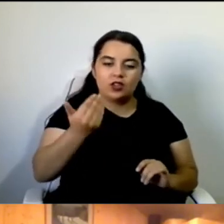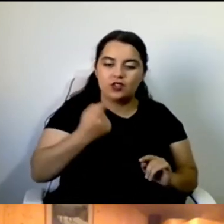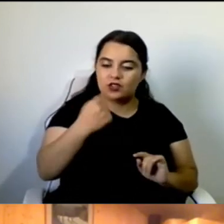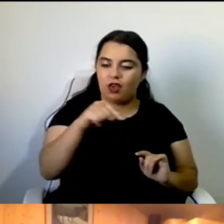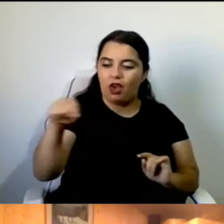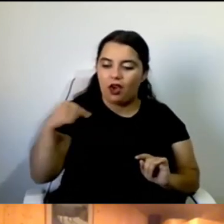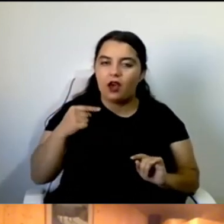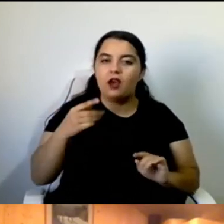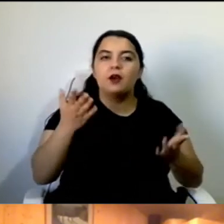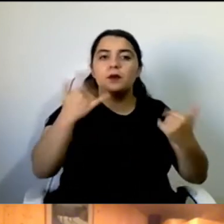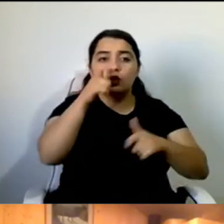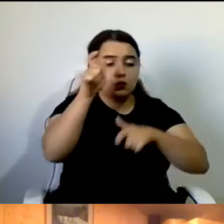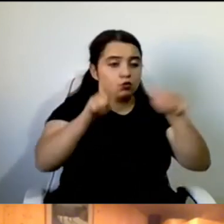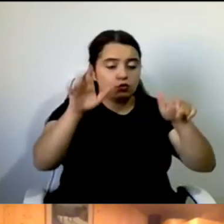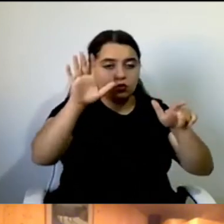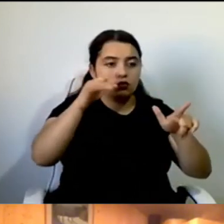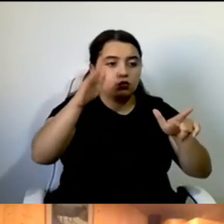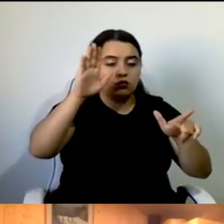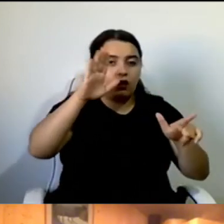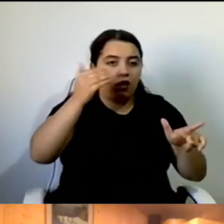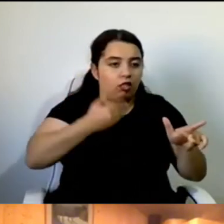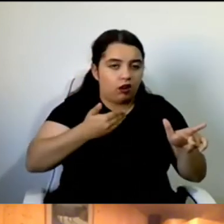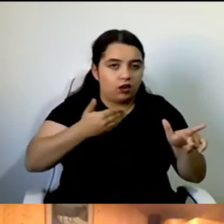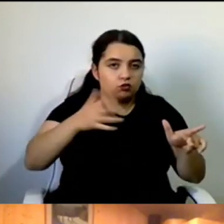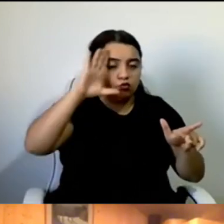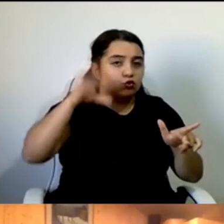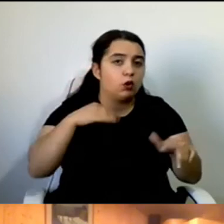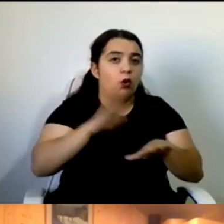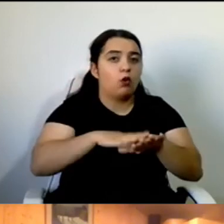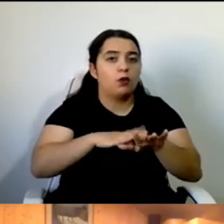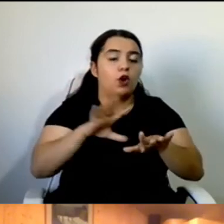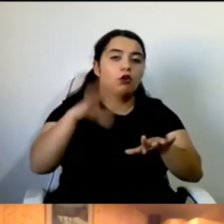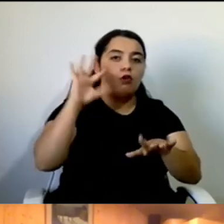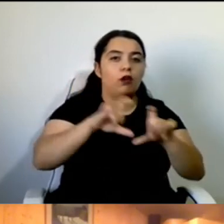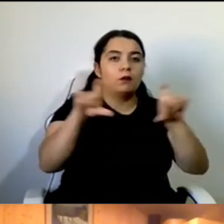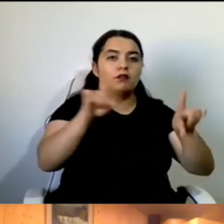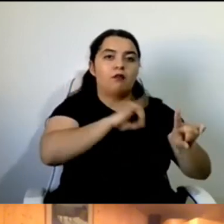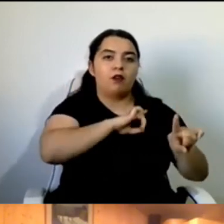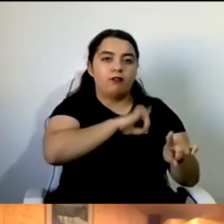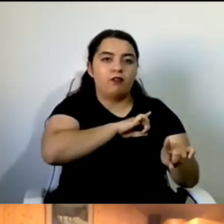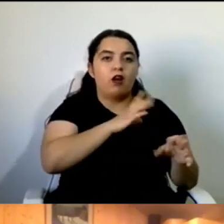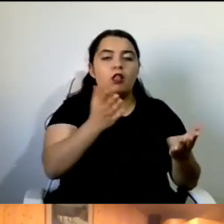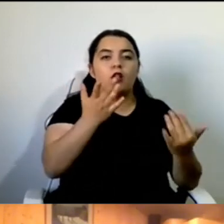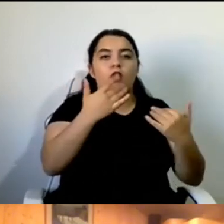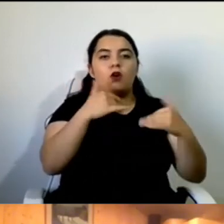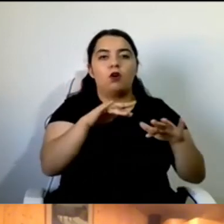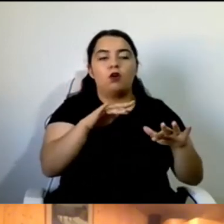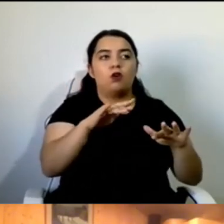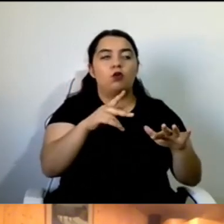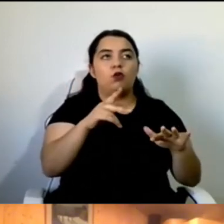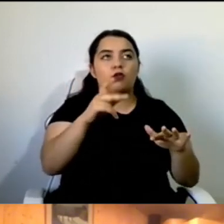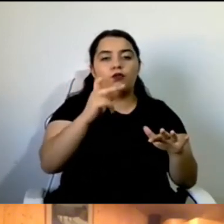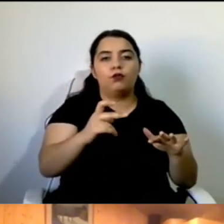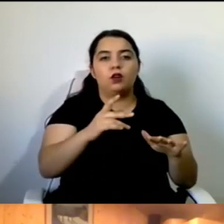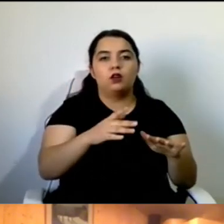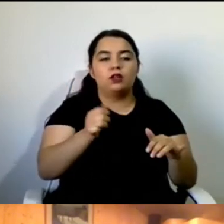these private companies or they choose to stay in the municipality. So you have the right